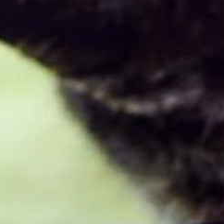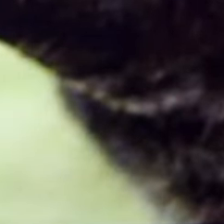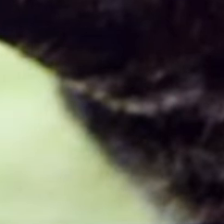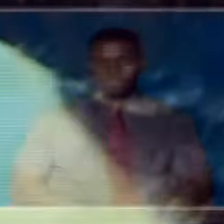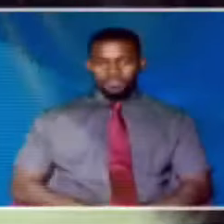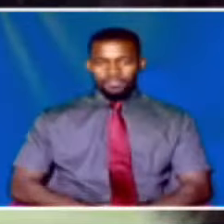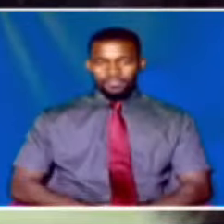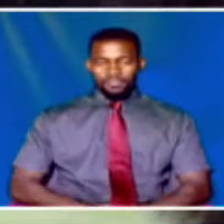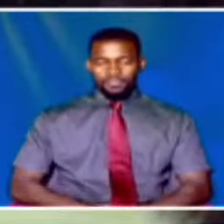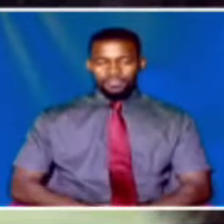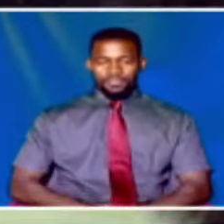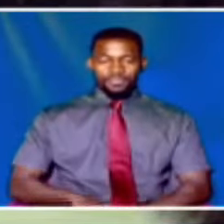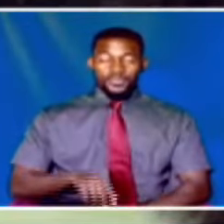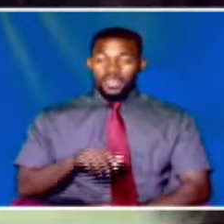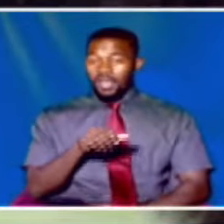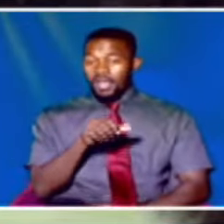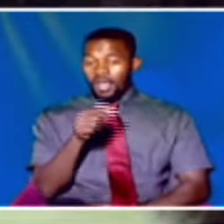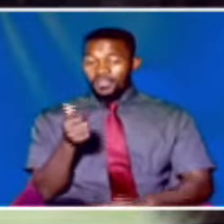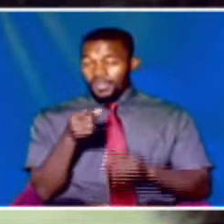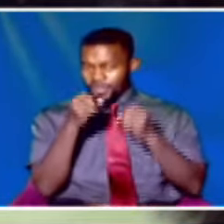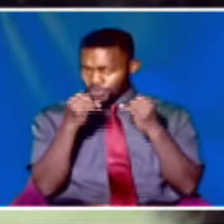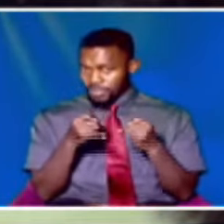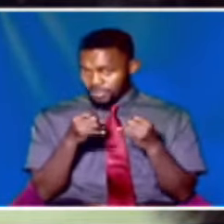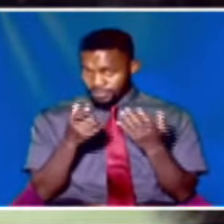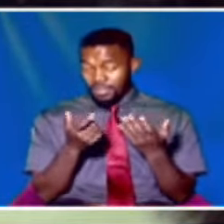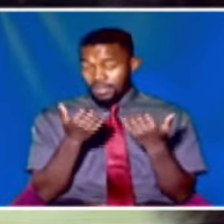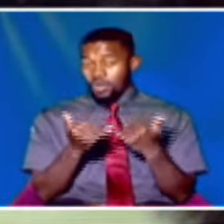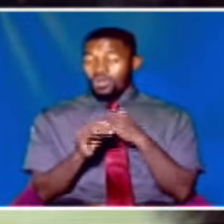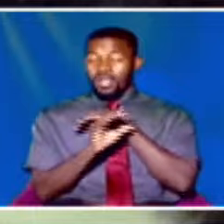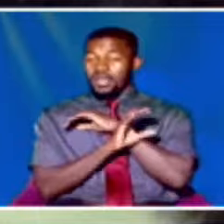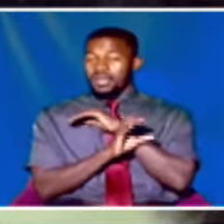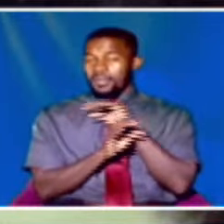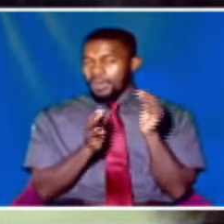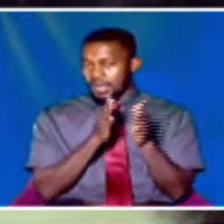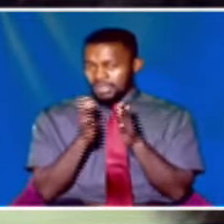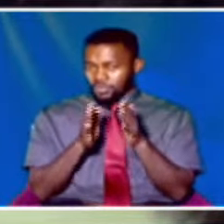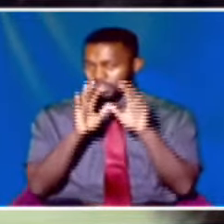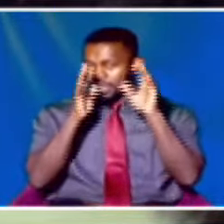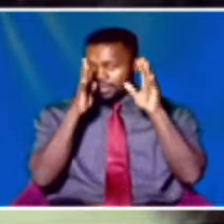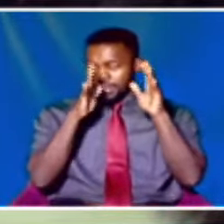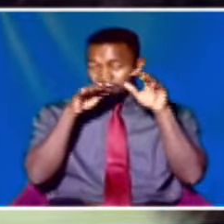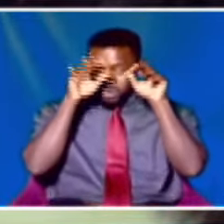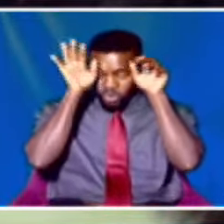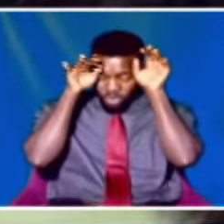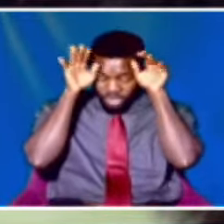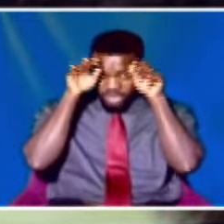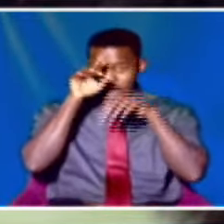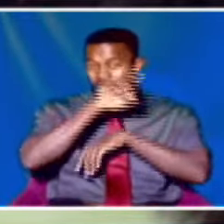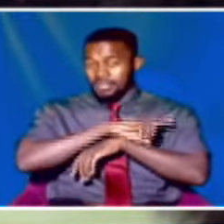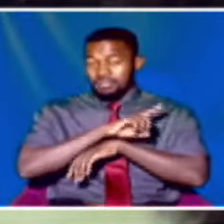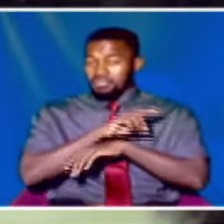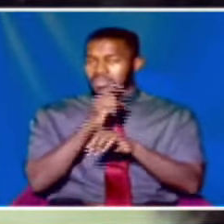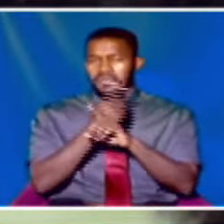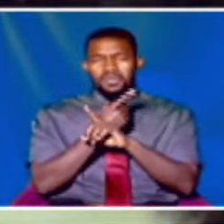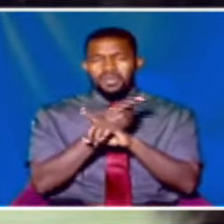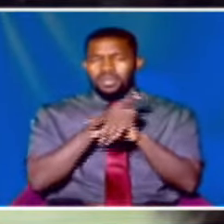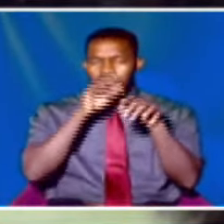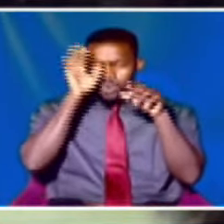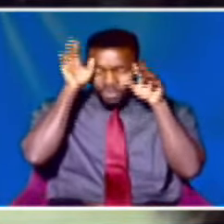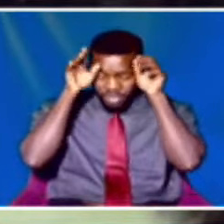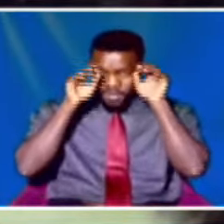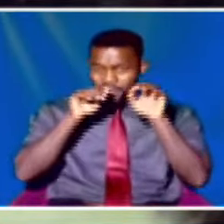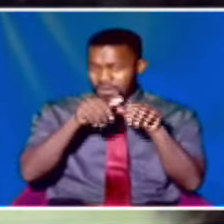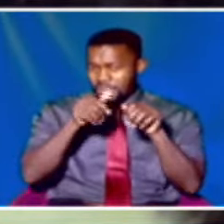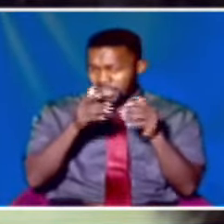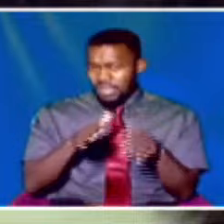Now, in other news, as the country prepares to mark Donkey Welfare Day on the 17th of this month, donkey farmers across the country are wary of